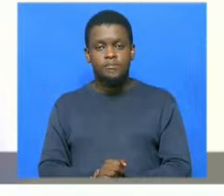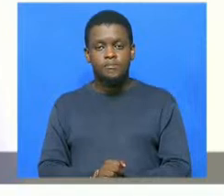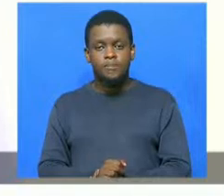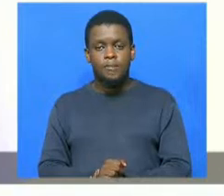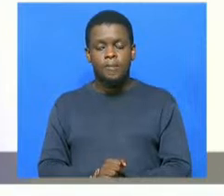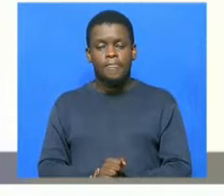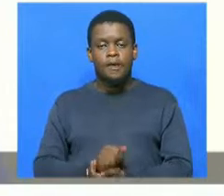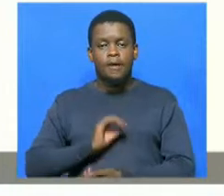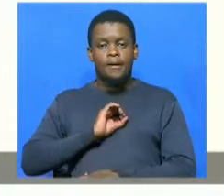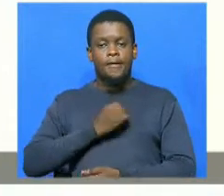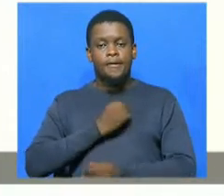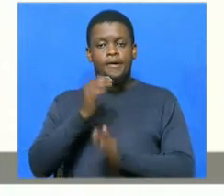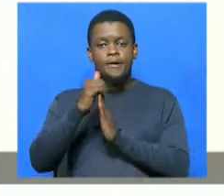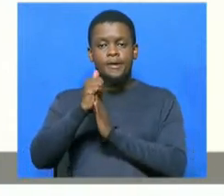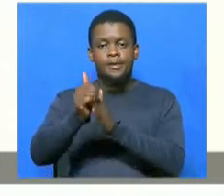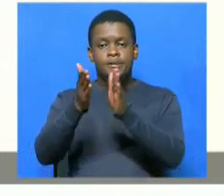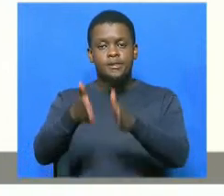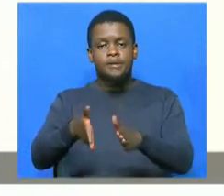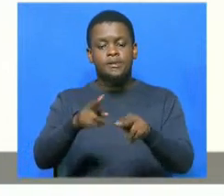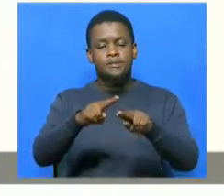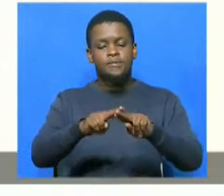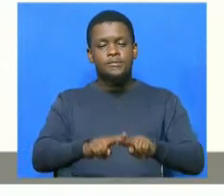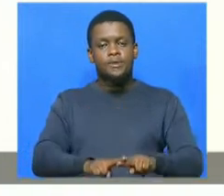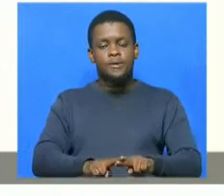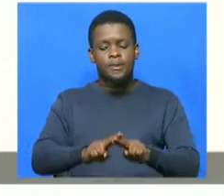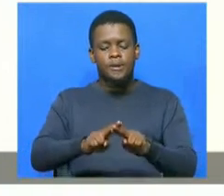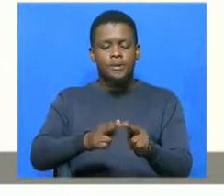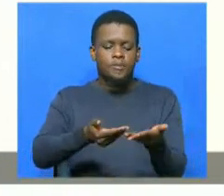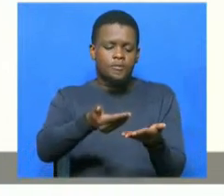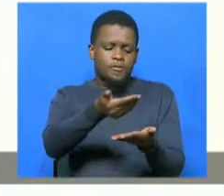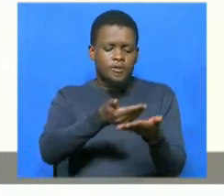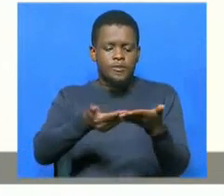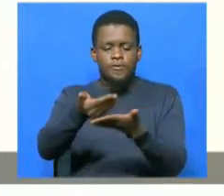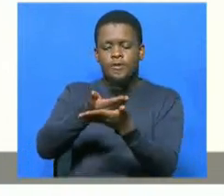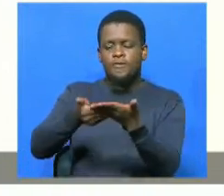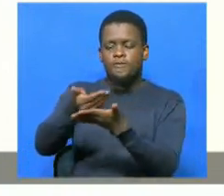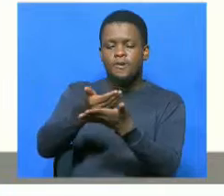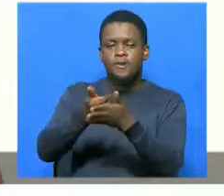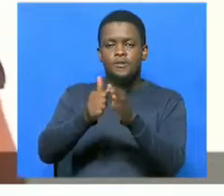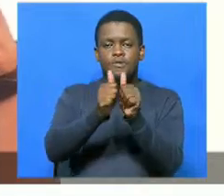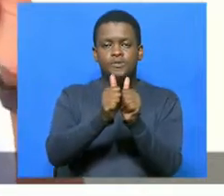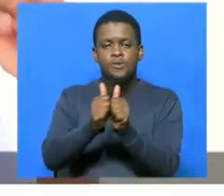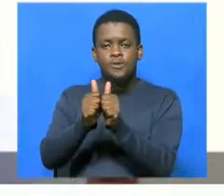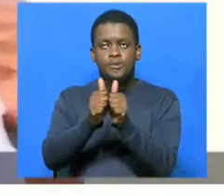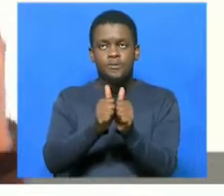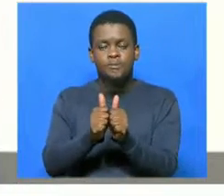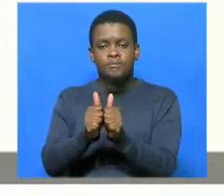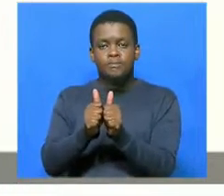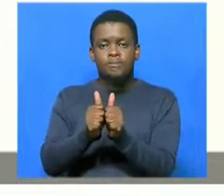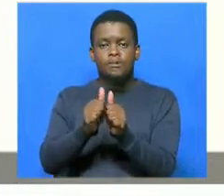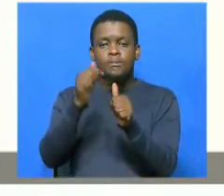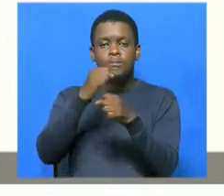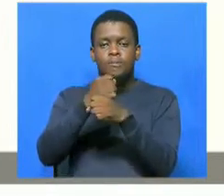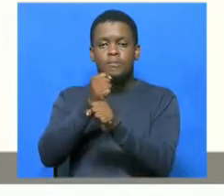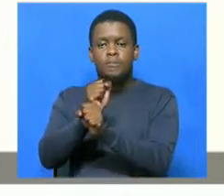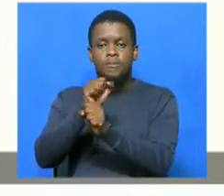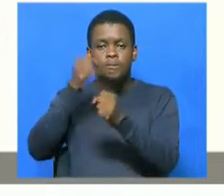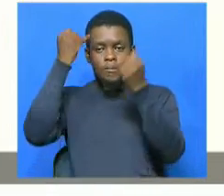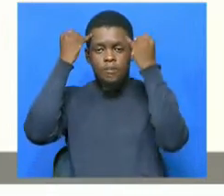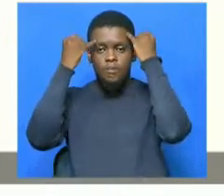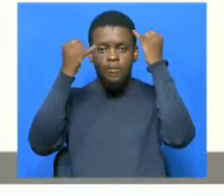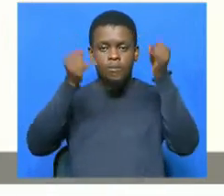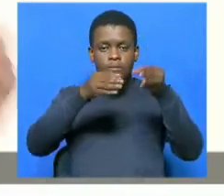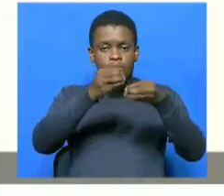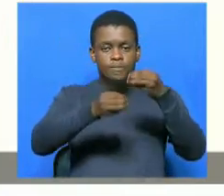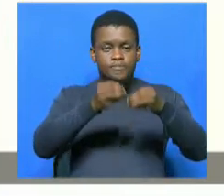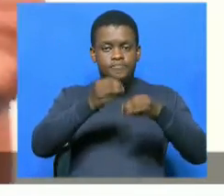Bogogi ba rona ba nna hatsi ba thulansana ditlhogo ba tlaka tharabollo e